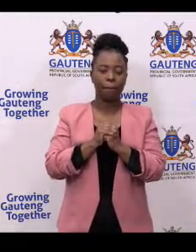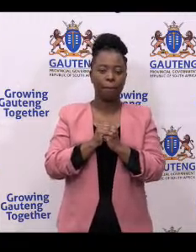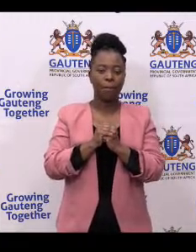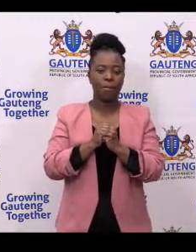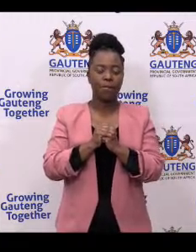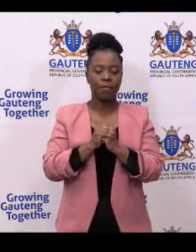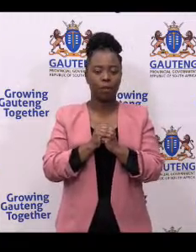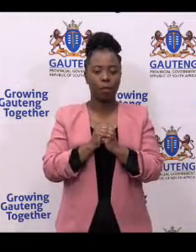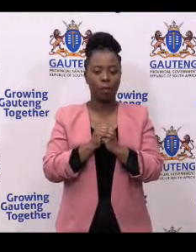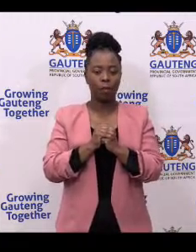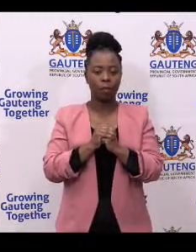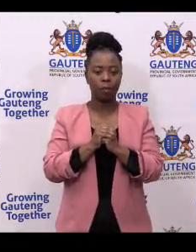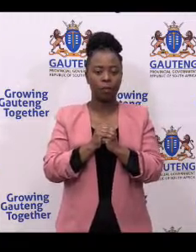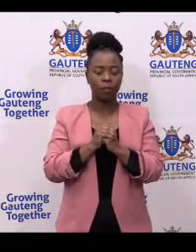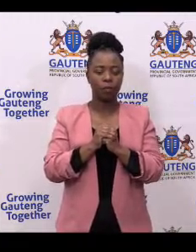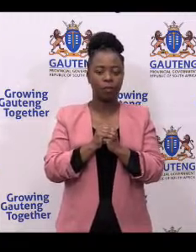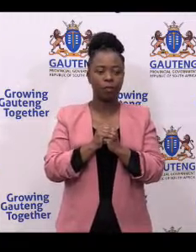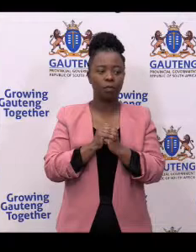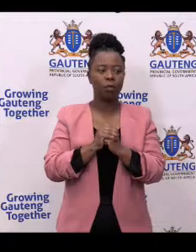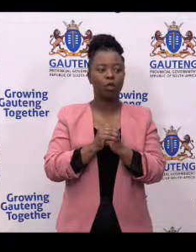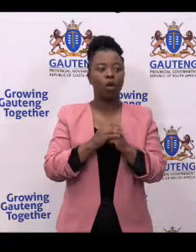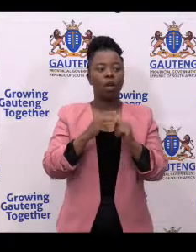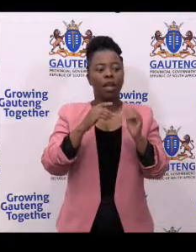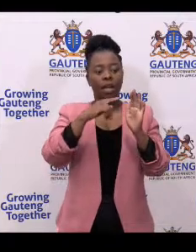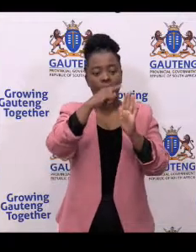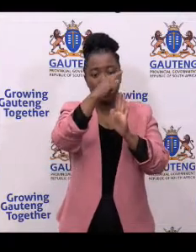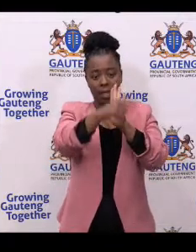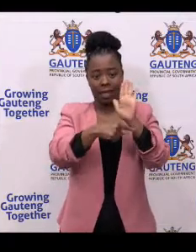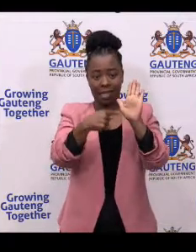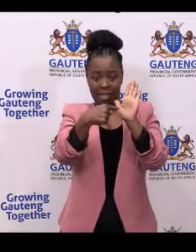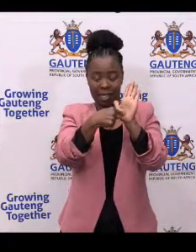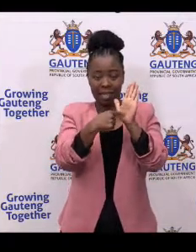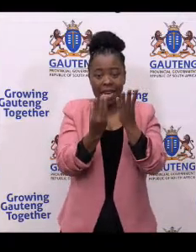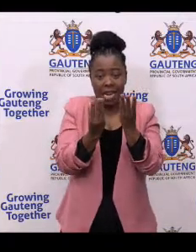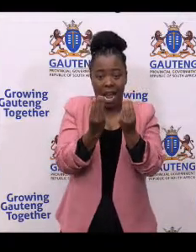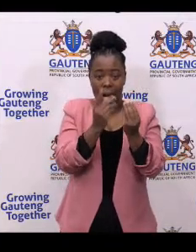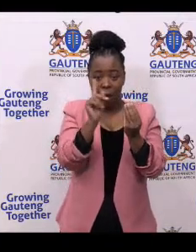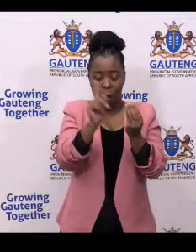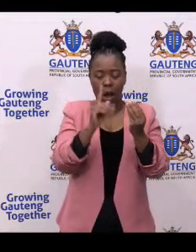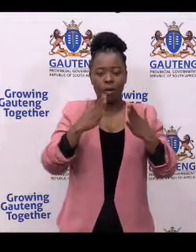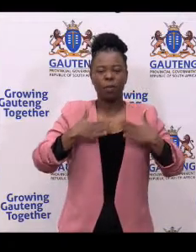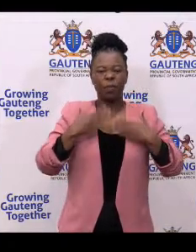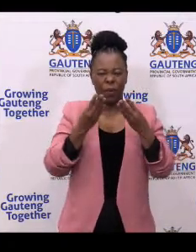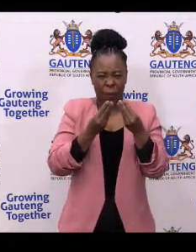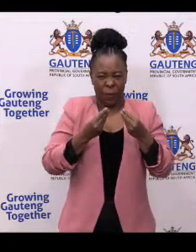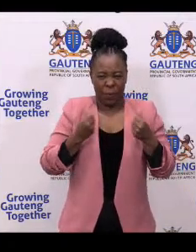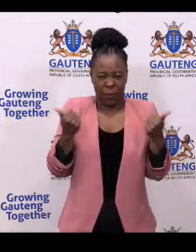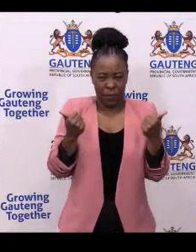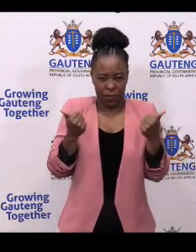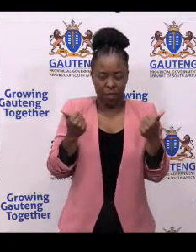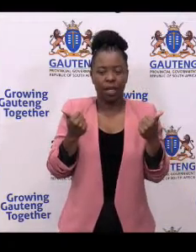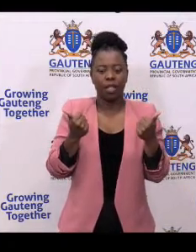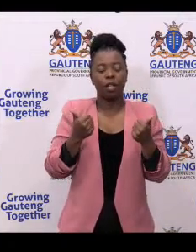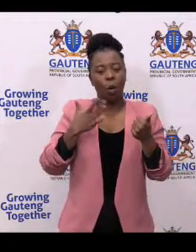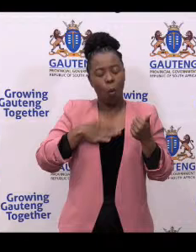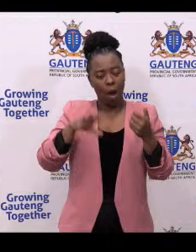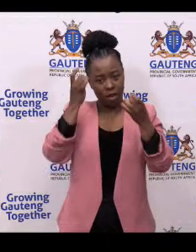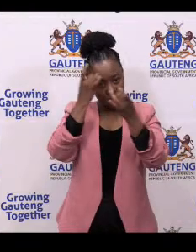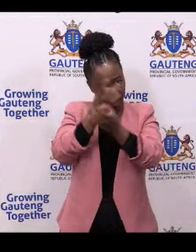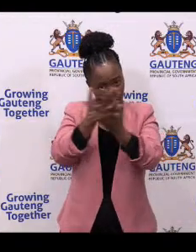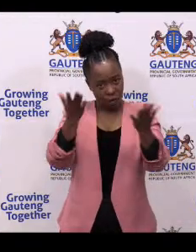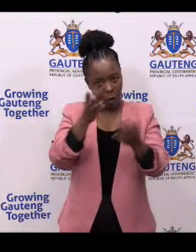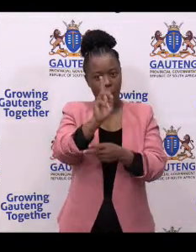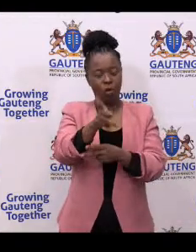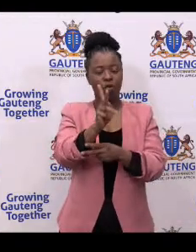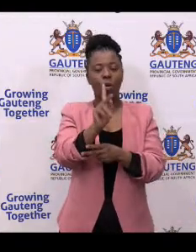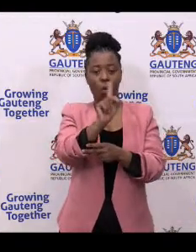This is the number of the recoveries. We want to also indicate to you